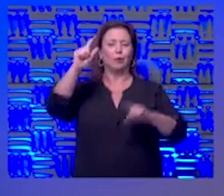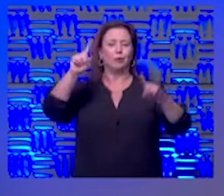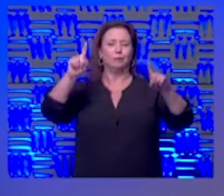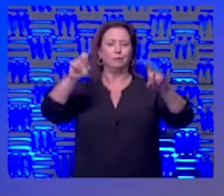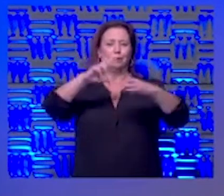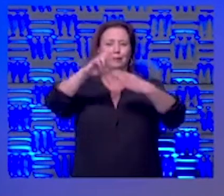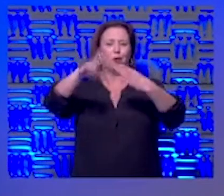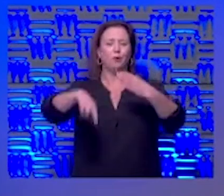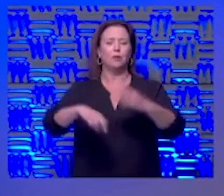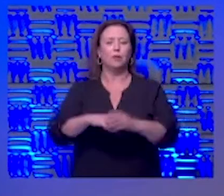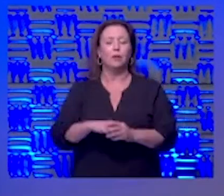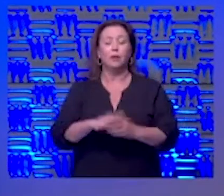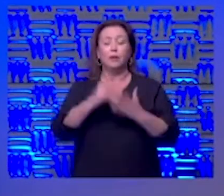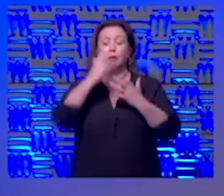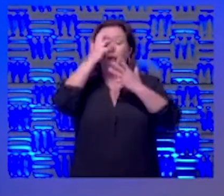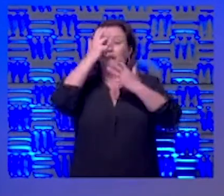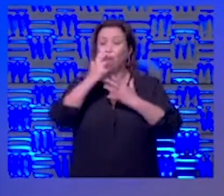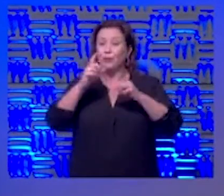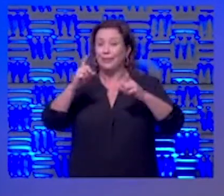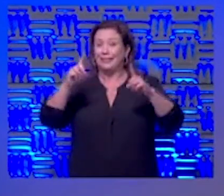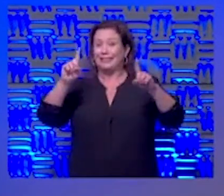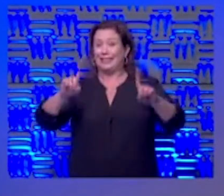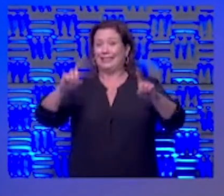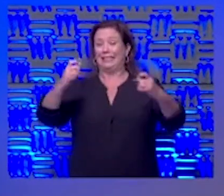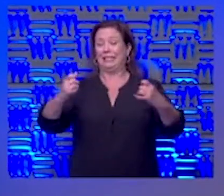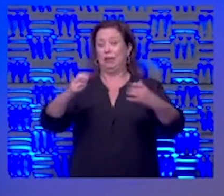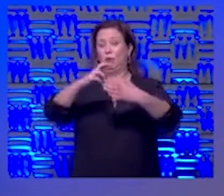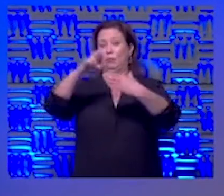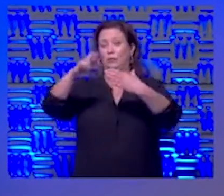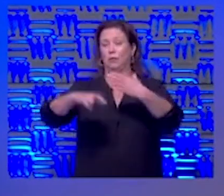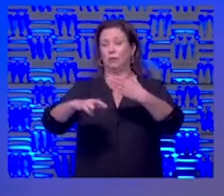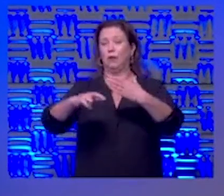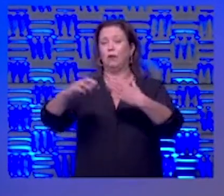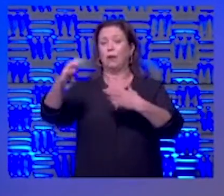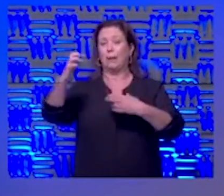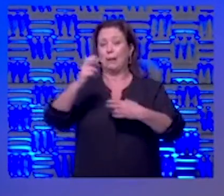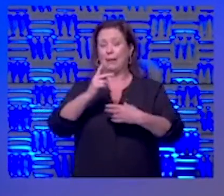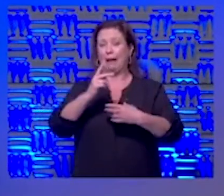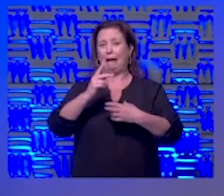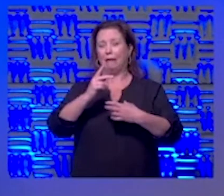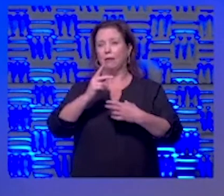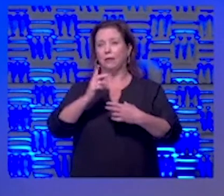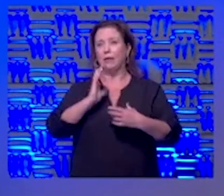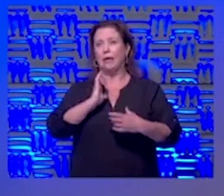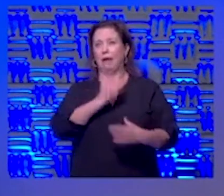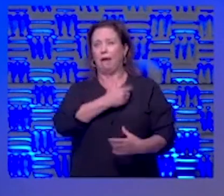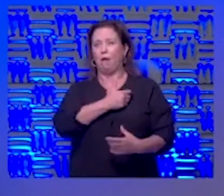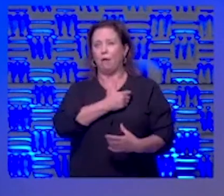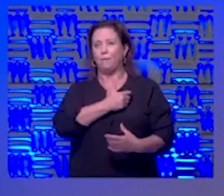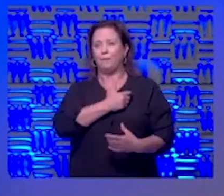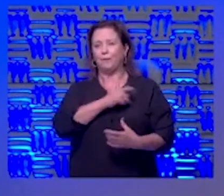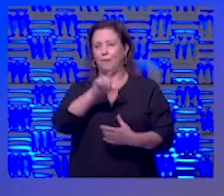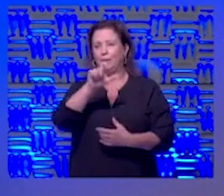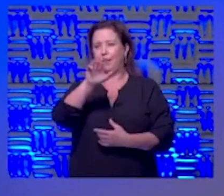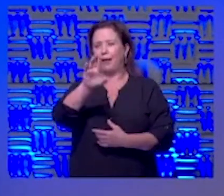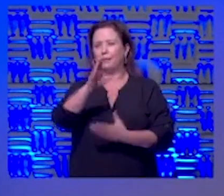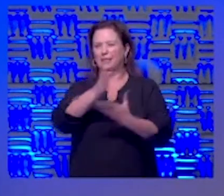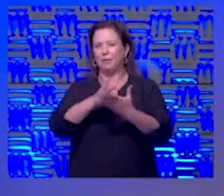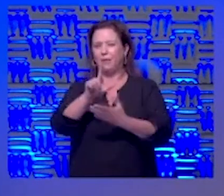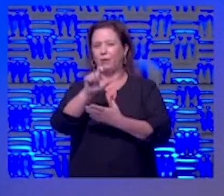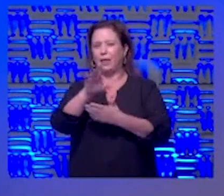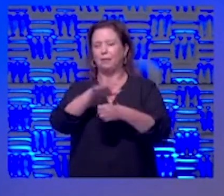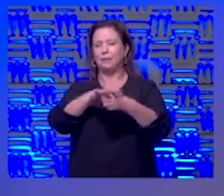So unfortunately, I think now testing results are coming back at some of our labs around